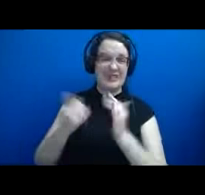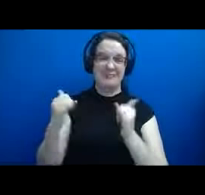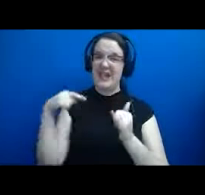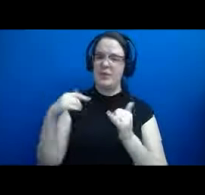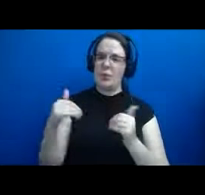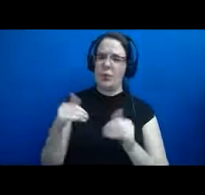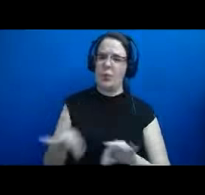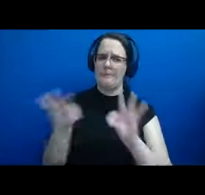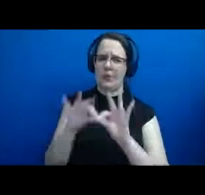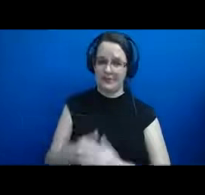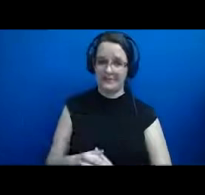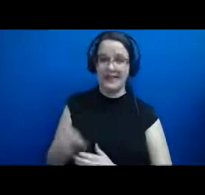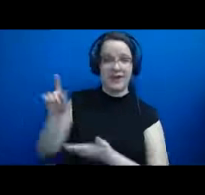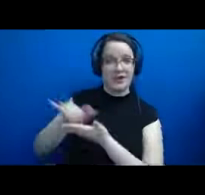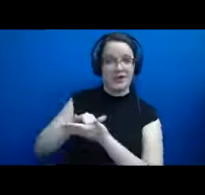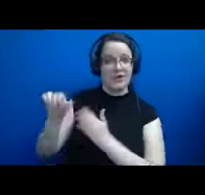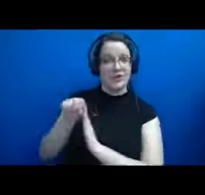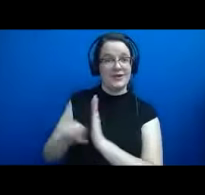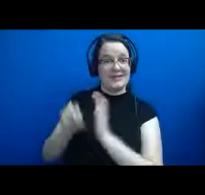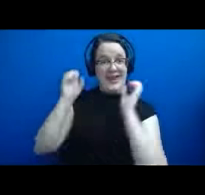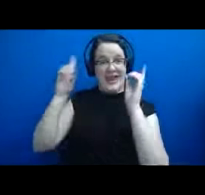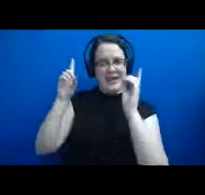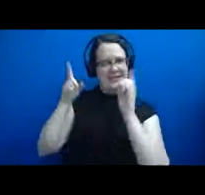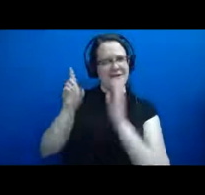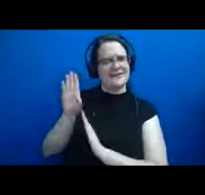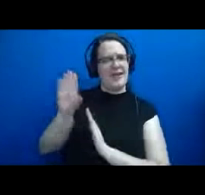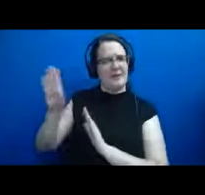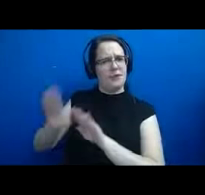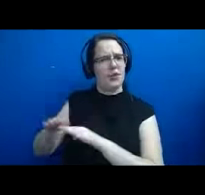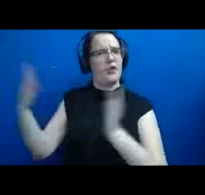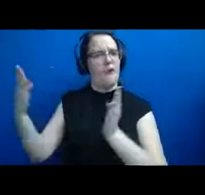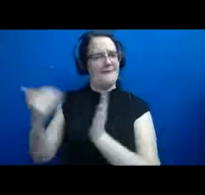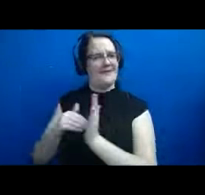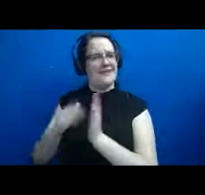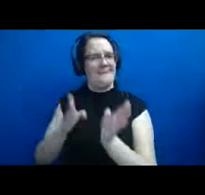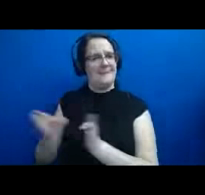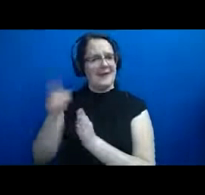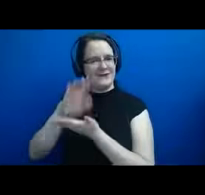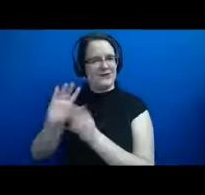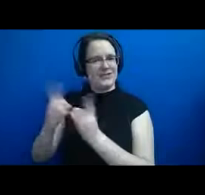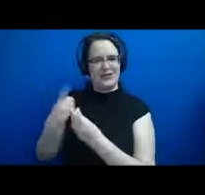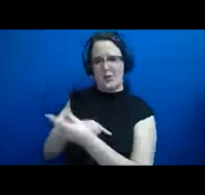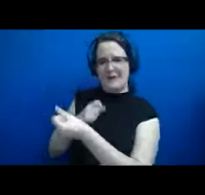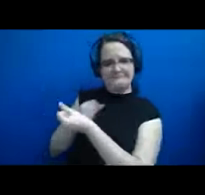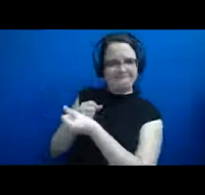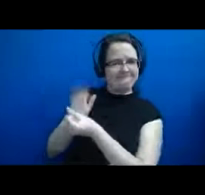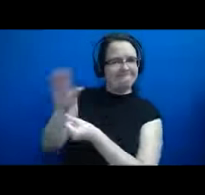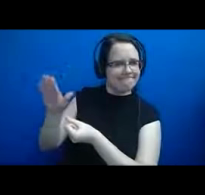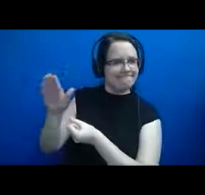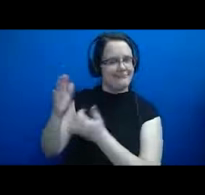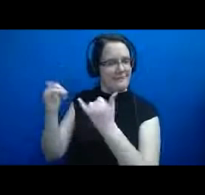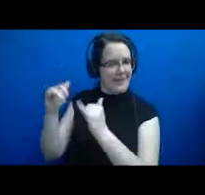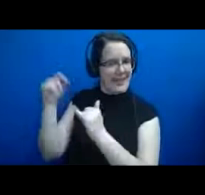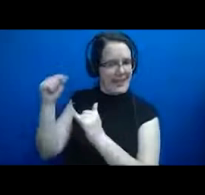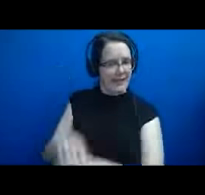State Ed has been developing their reopening plans for school districts. And again, families,